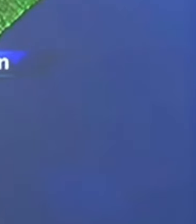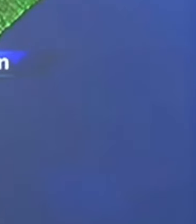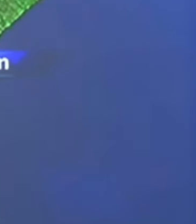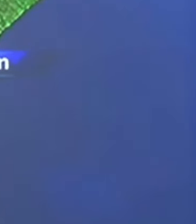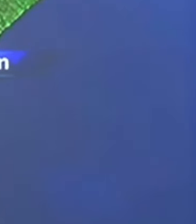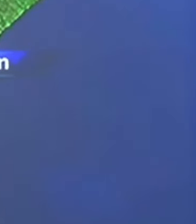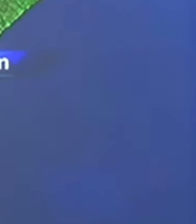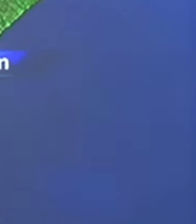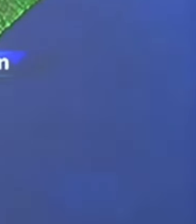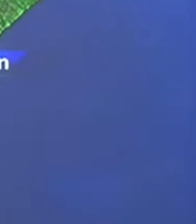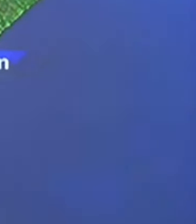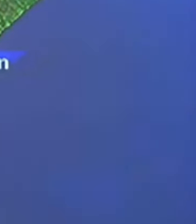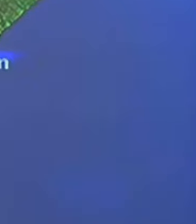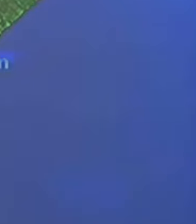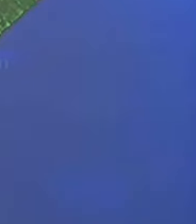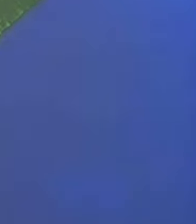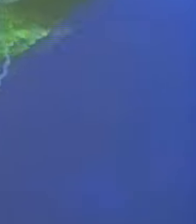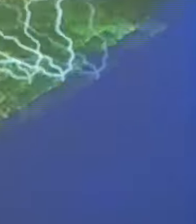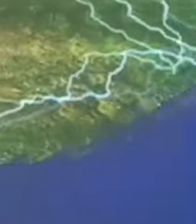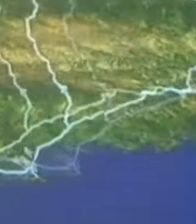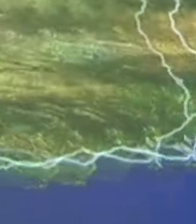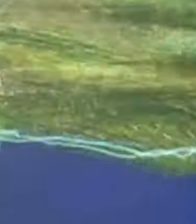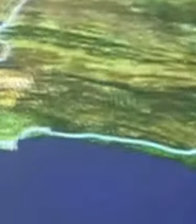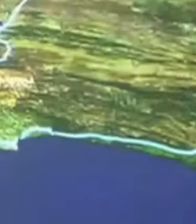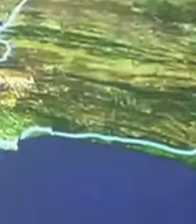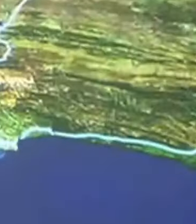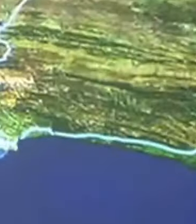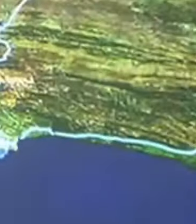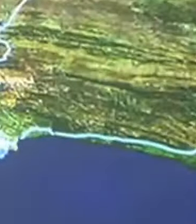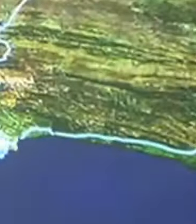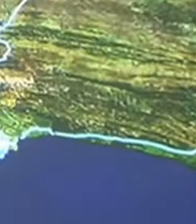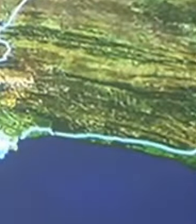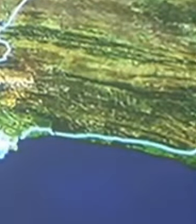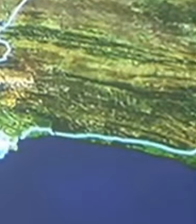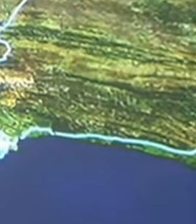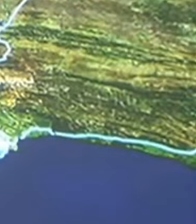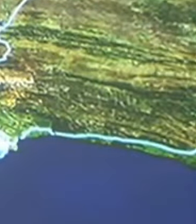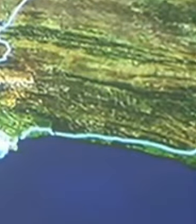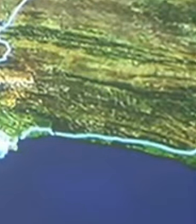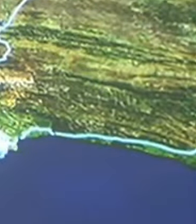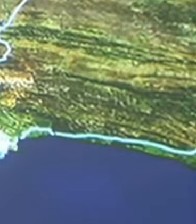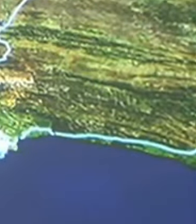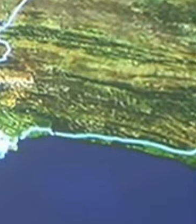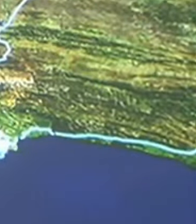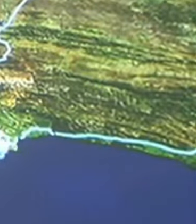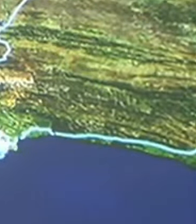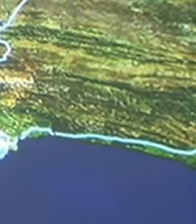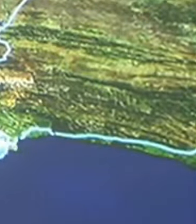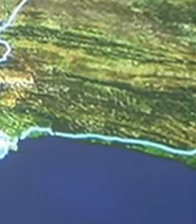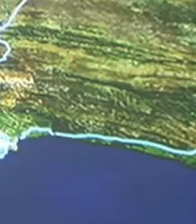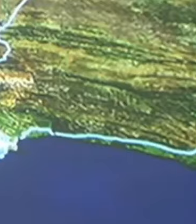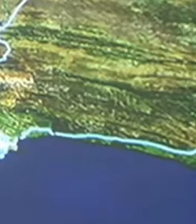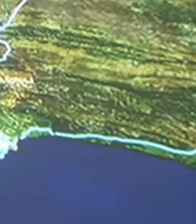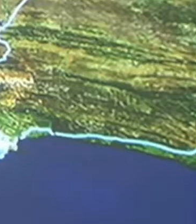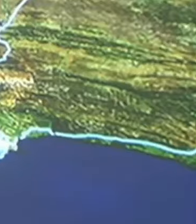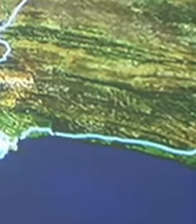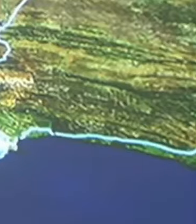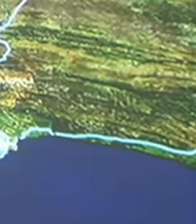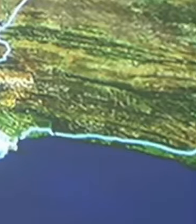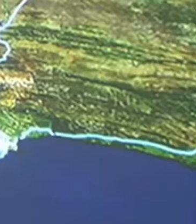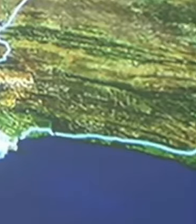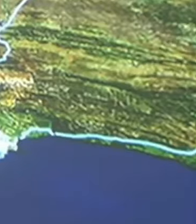wena le go ka bo East London le ka bo Makhanda go tšidifetše la ka moswane magašo a rapareng gabotse wena le go ka borwa bodikele ba ka palela ka moswane re bona gabotse gore